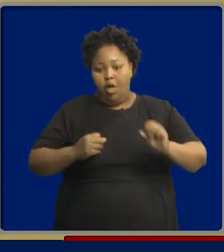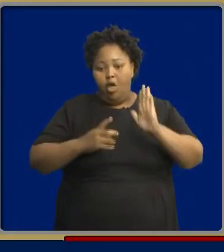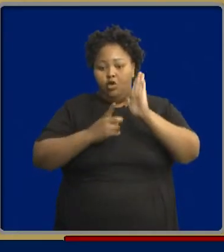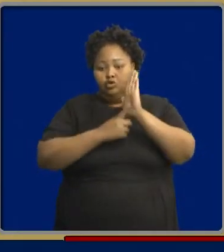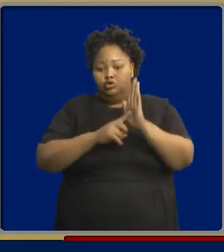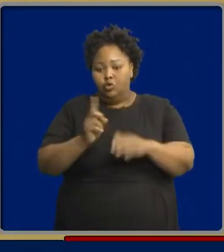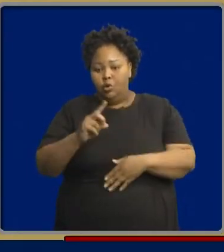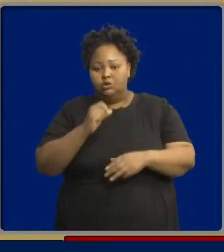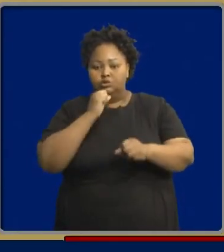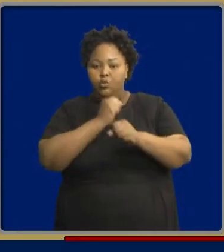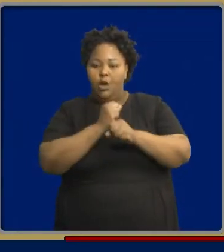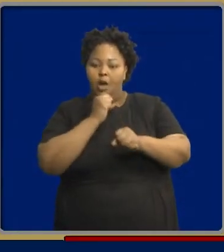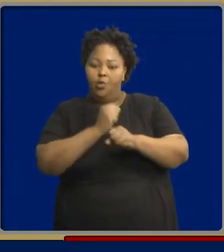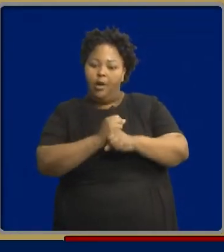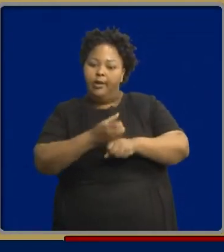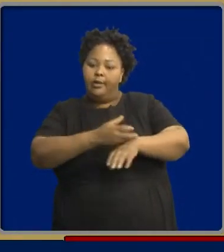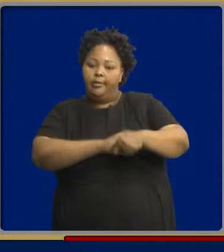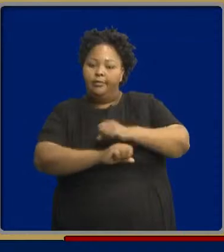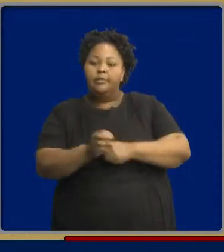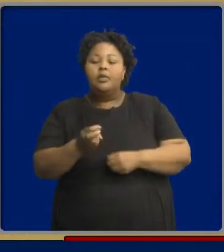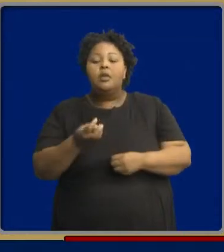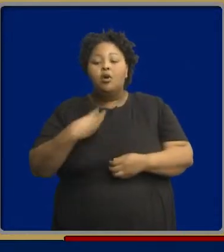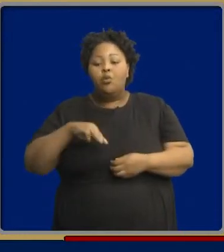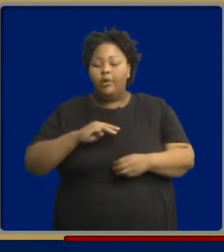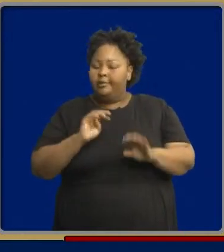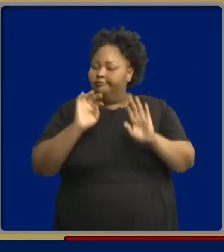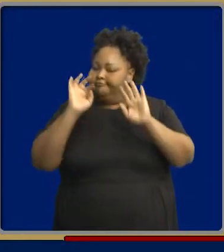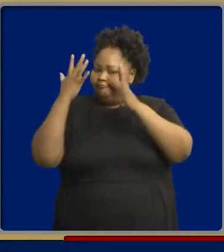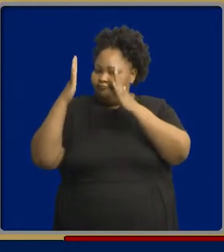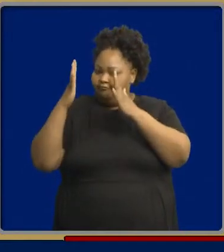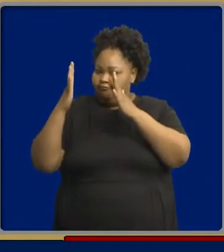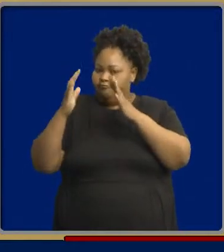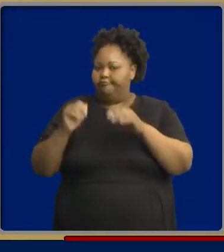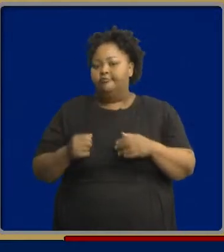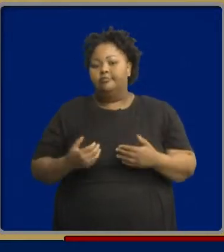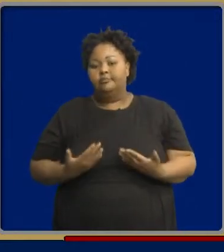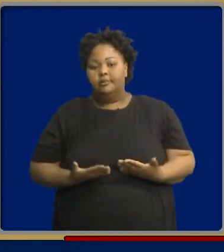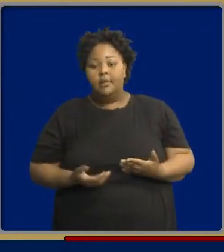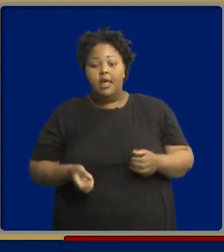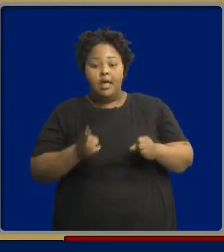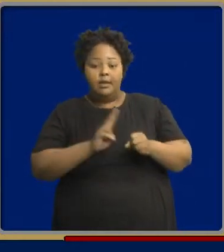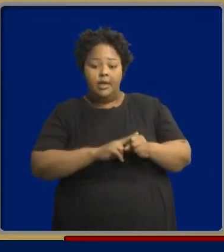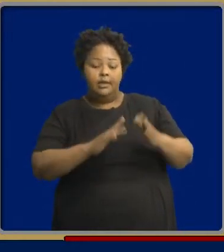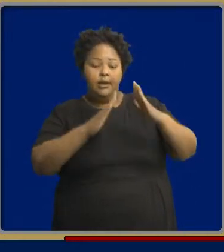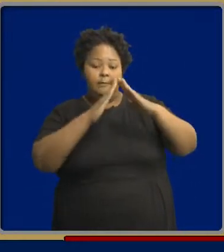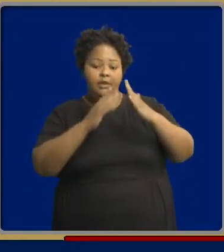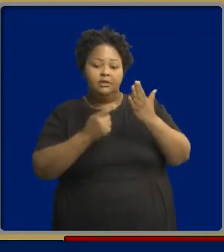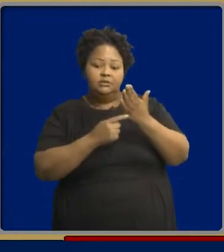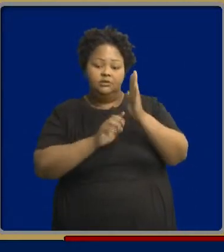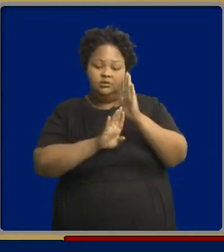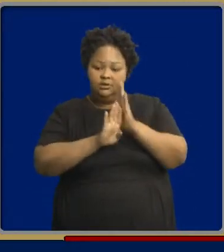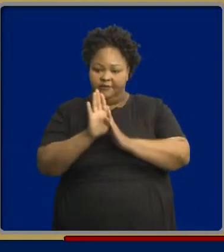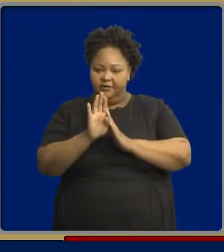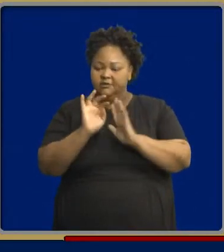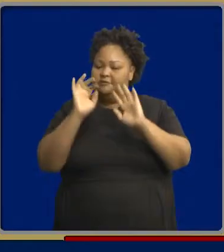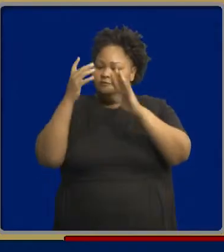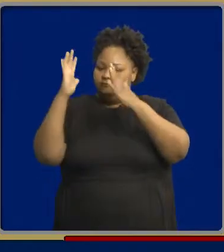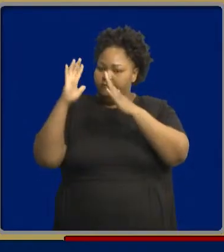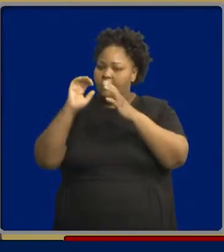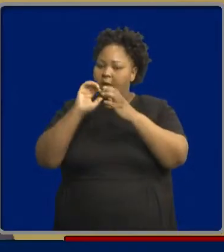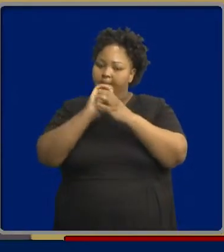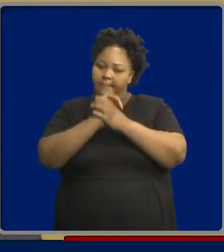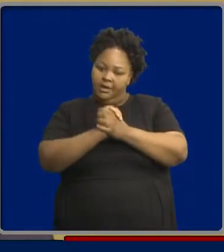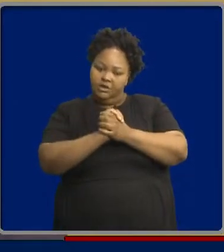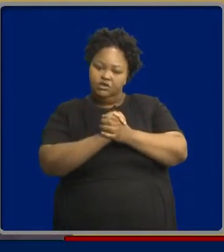you. As a ministry, we equally commend the strong partnership between the Municipal